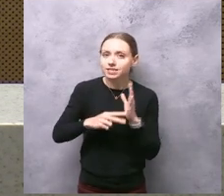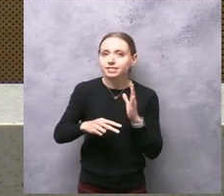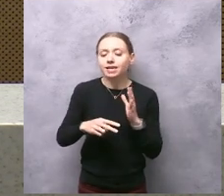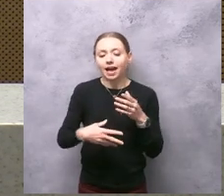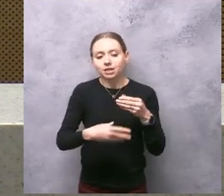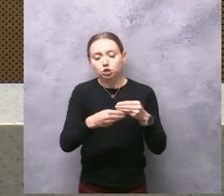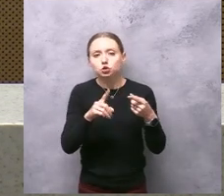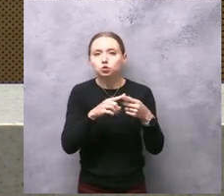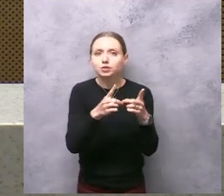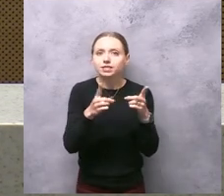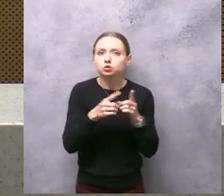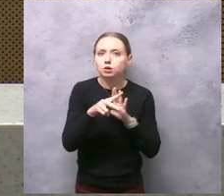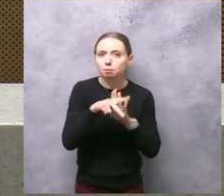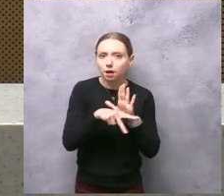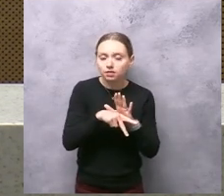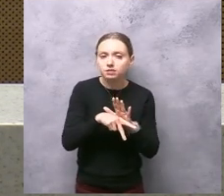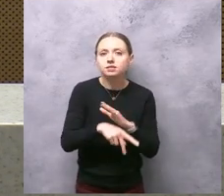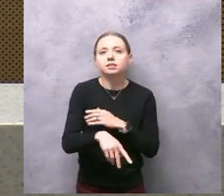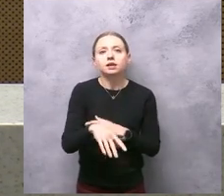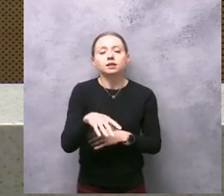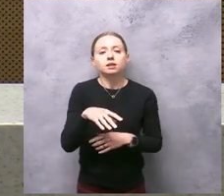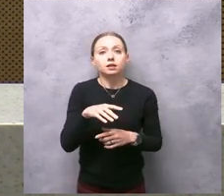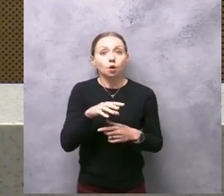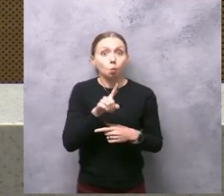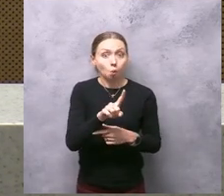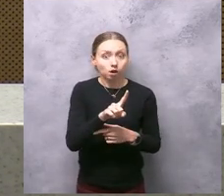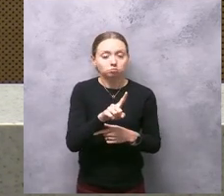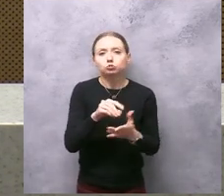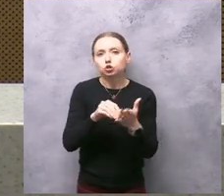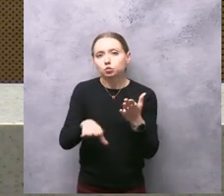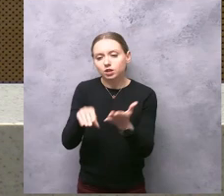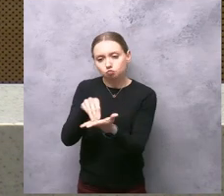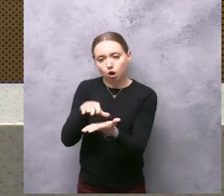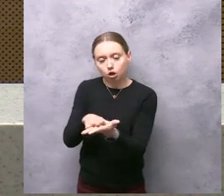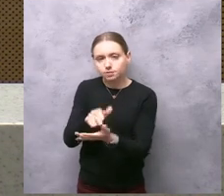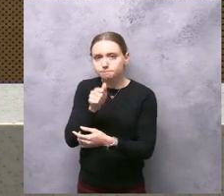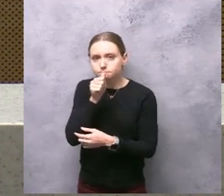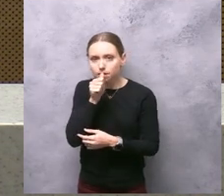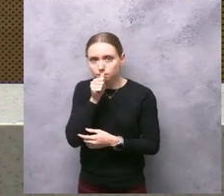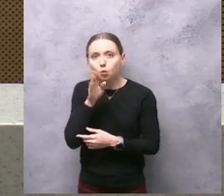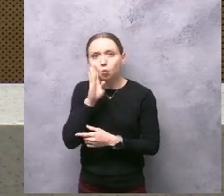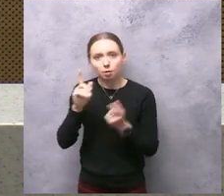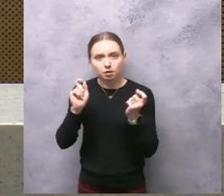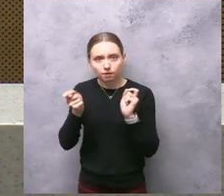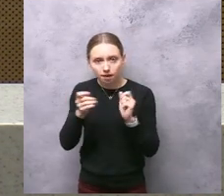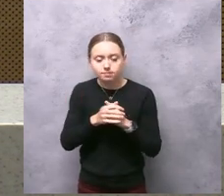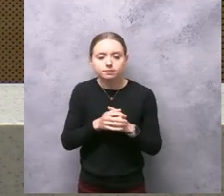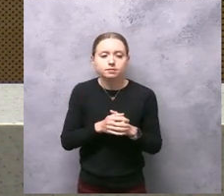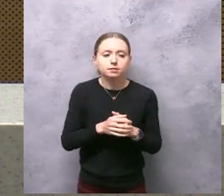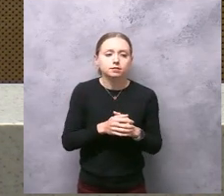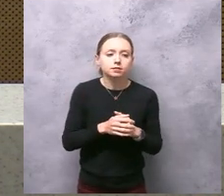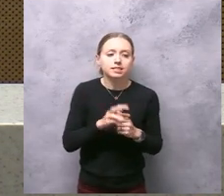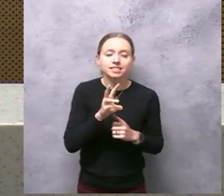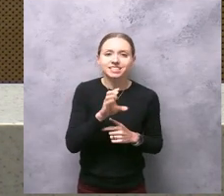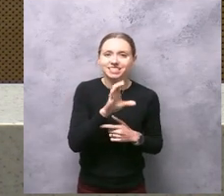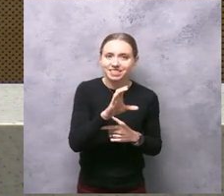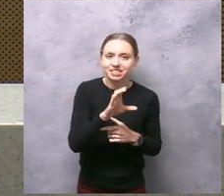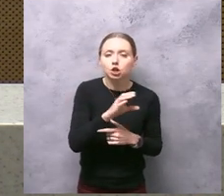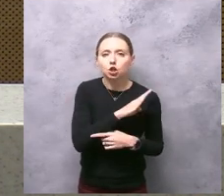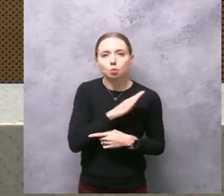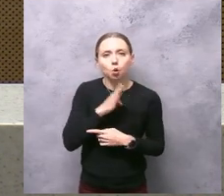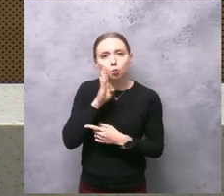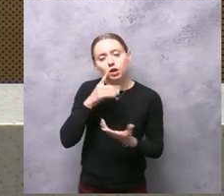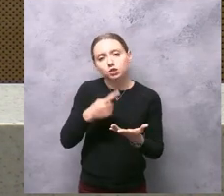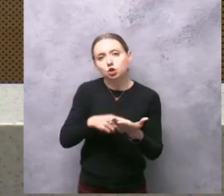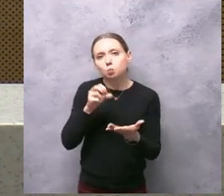policies. 6B1 FL, student records, private. I mean, it's going to be revised. 6C, the board consider approving